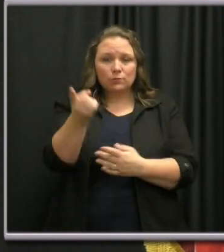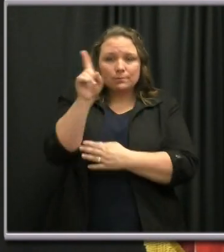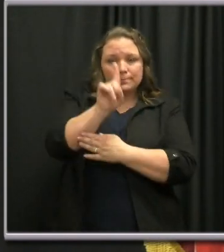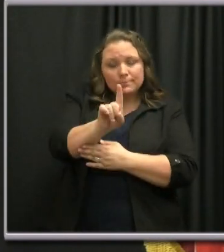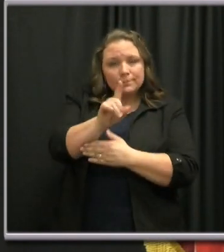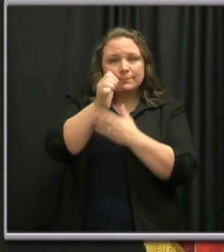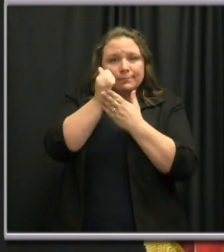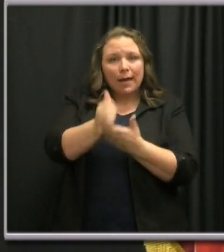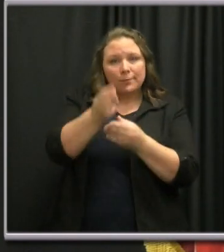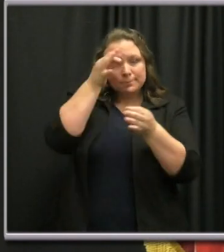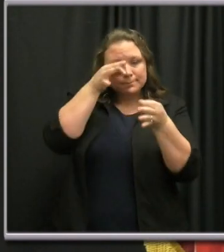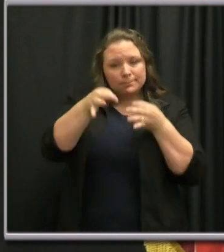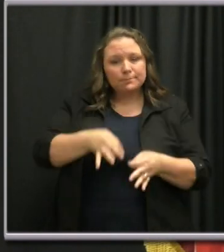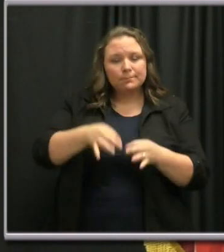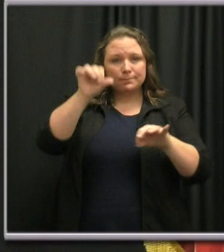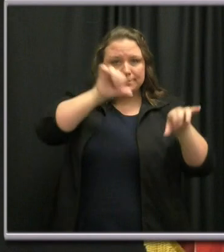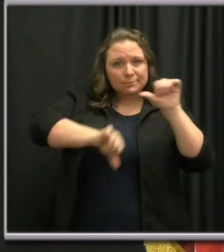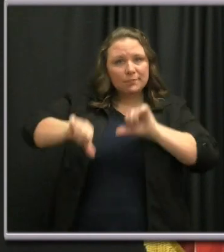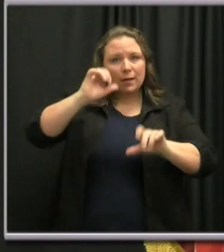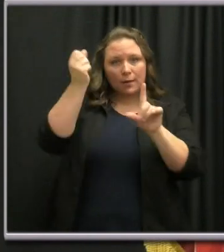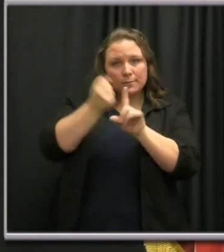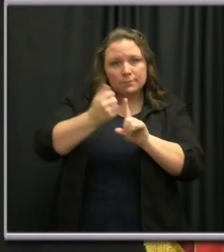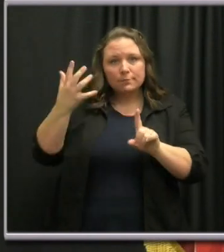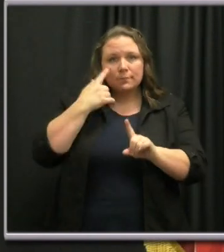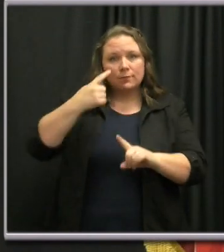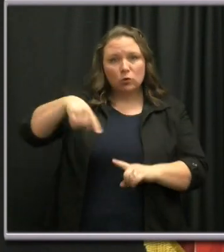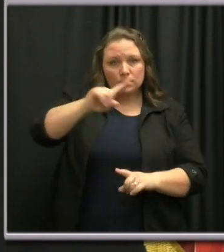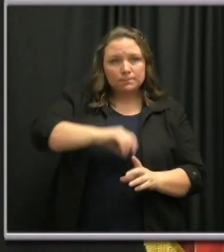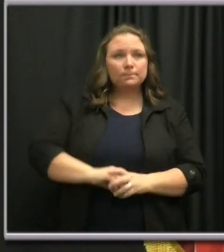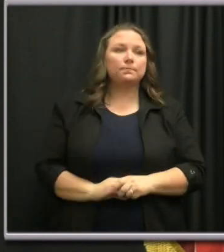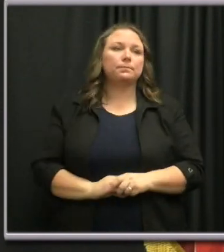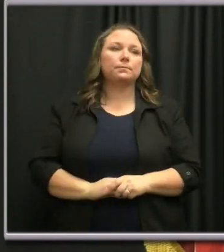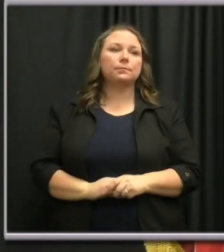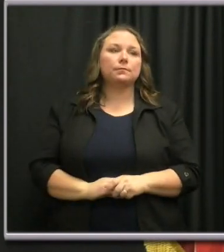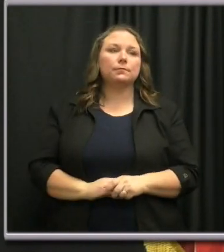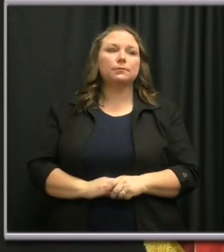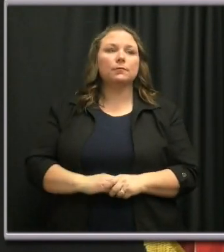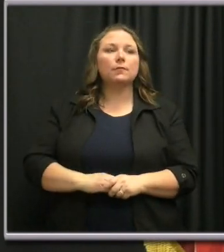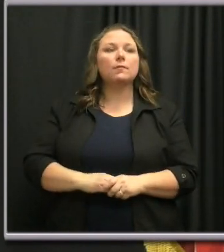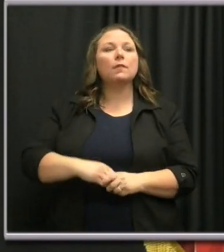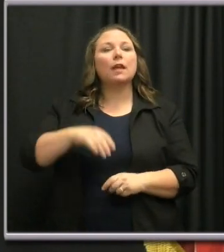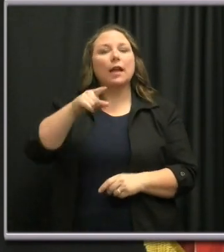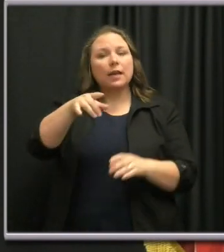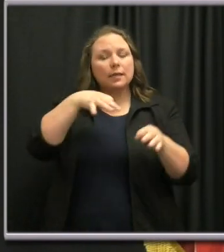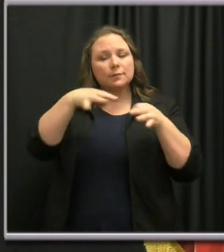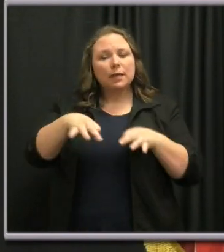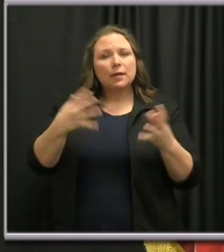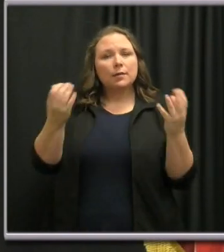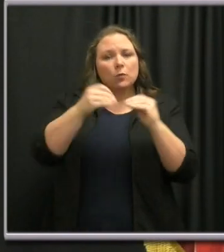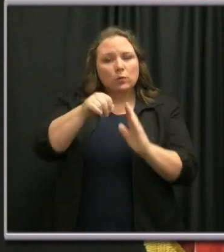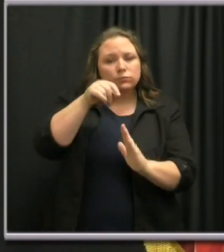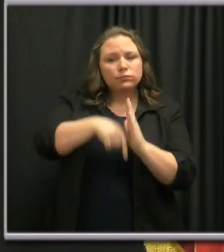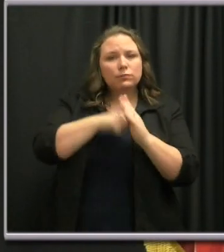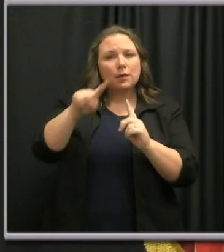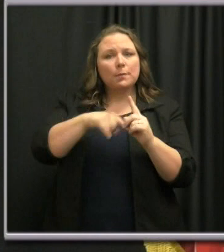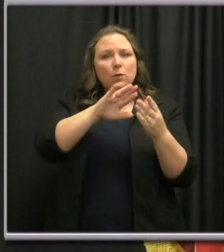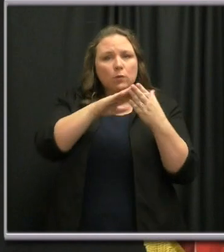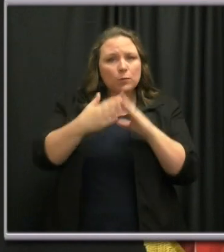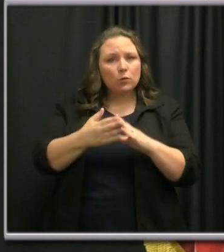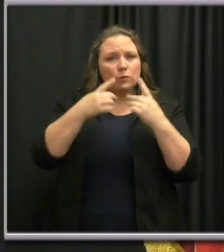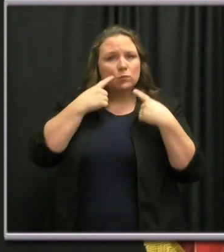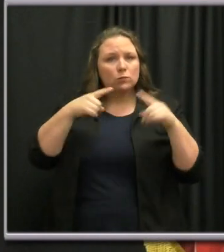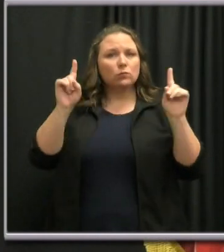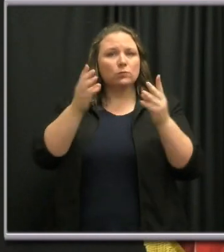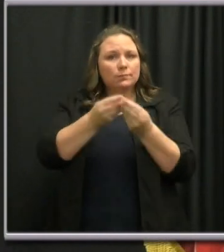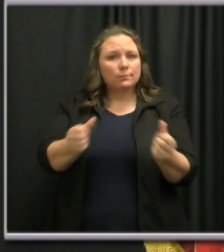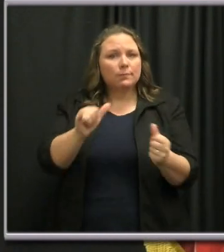his thoughtful insights into the COVID-19 outbreak and our community's efforts in eradicating the disease. Now,